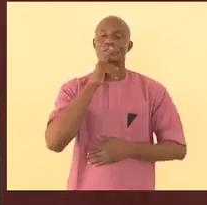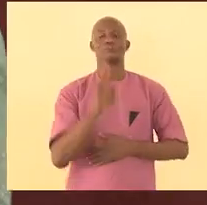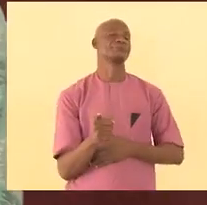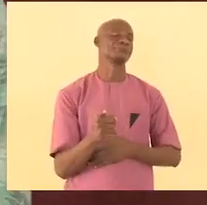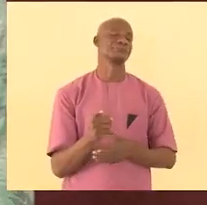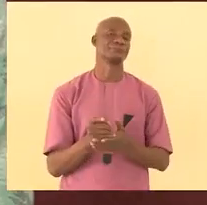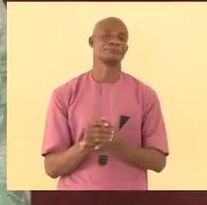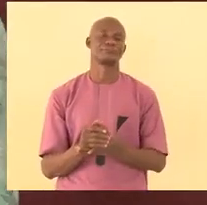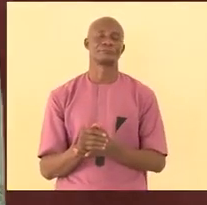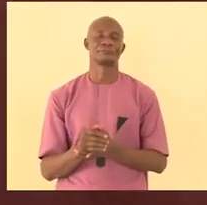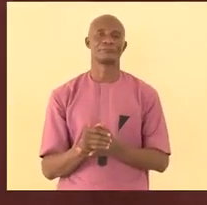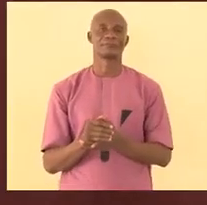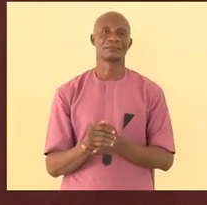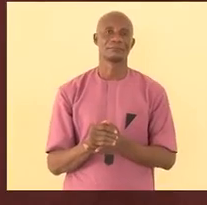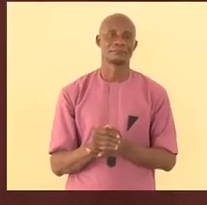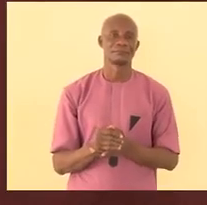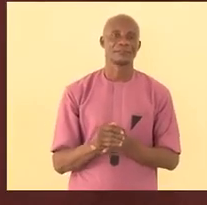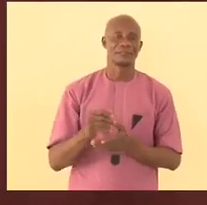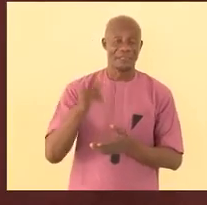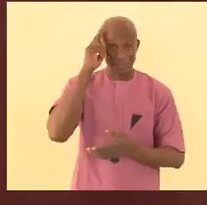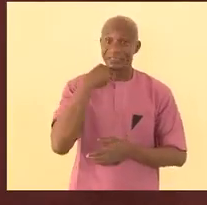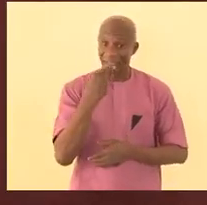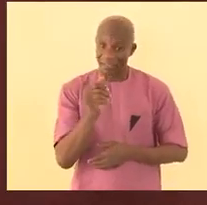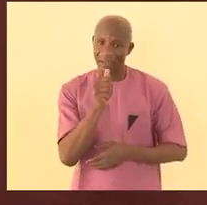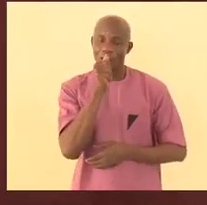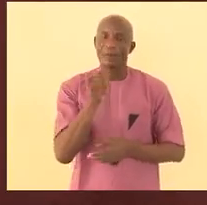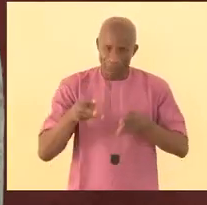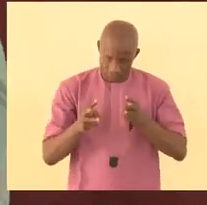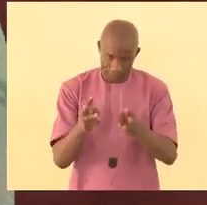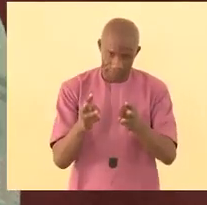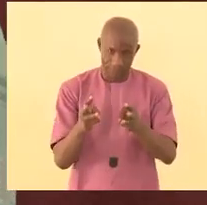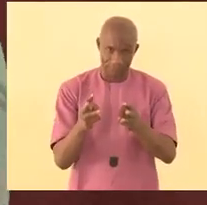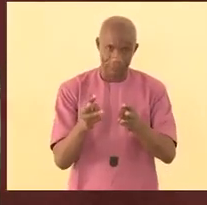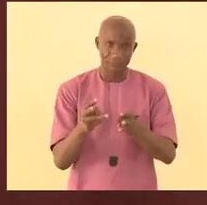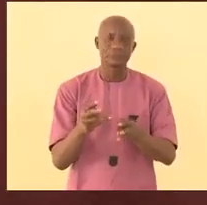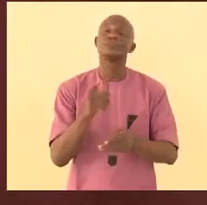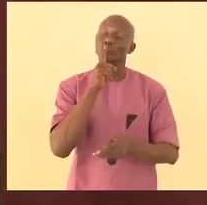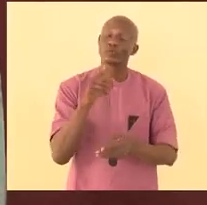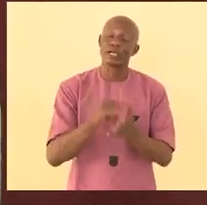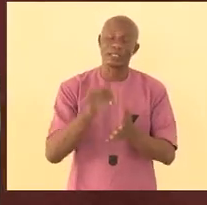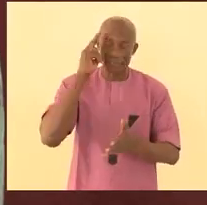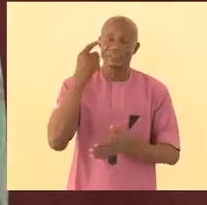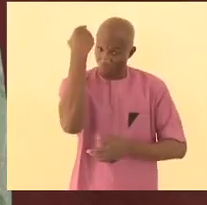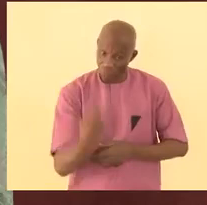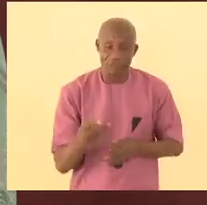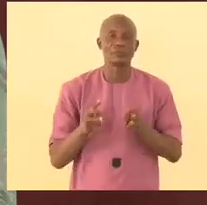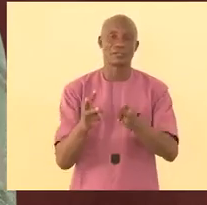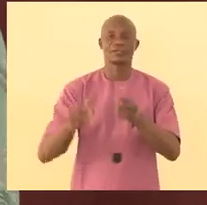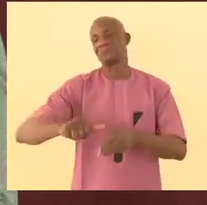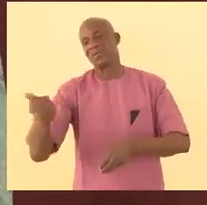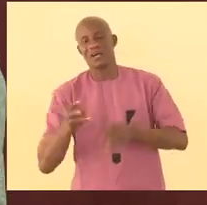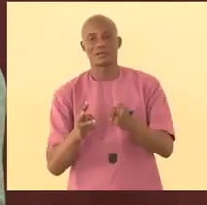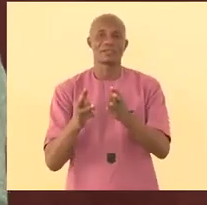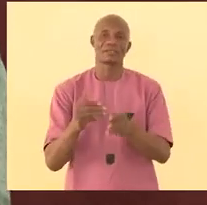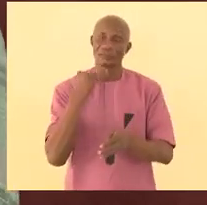true. Now, he said, I'm the way. It is true that he is the only way. Every other way